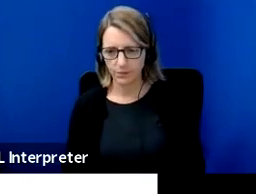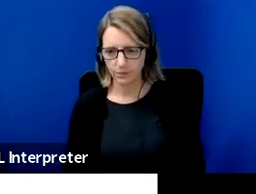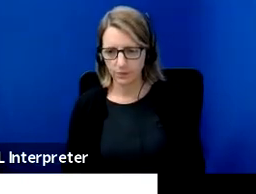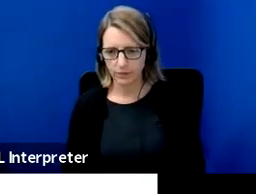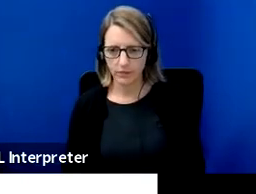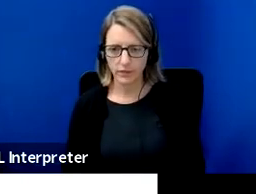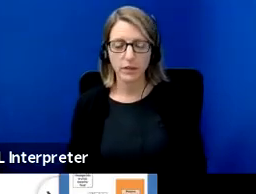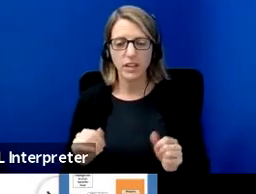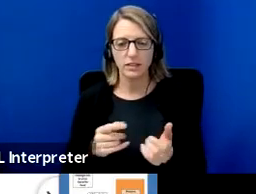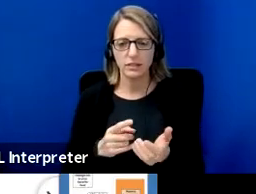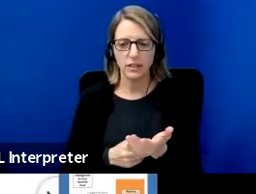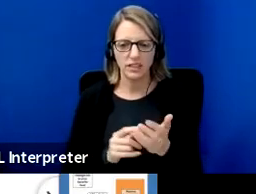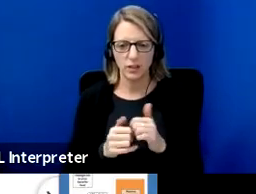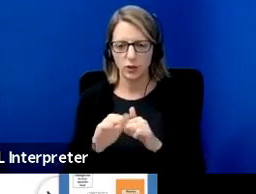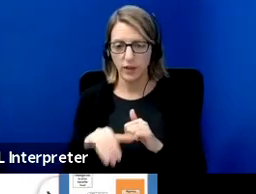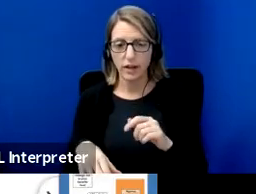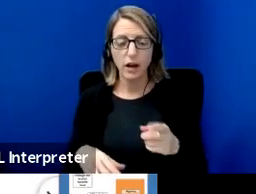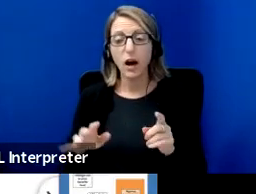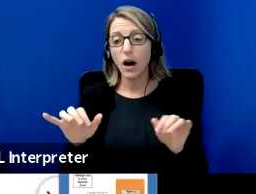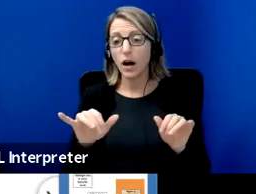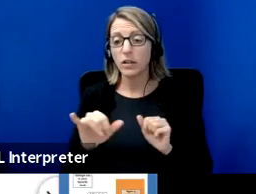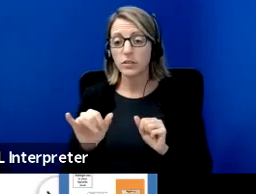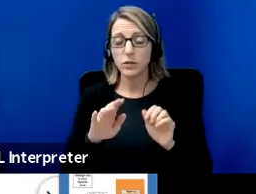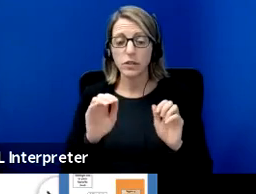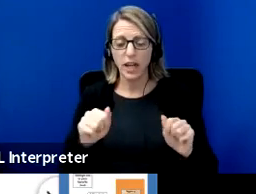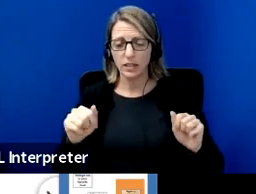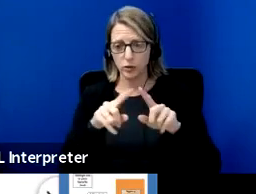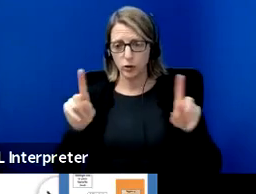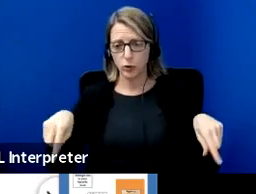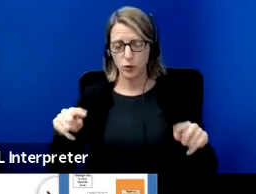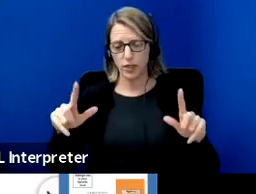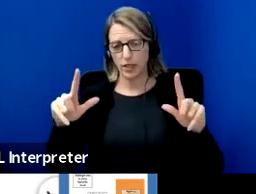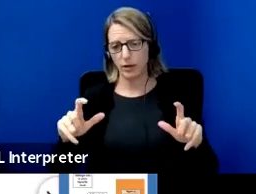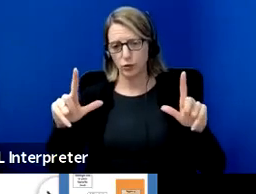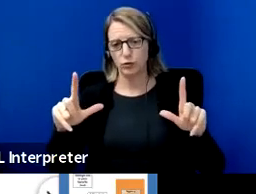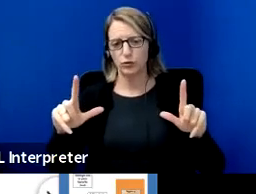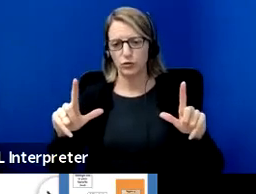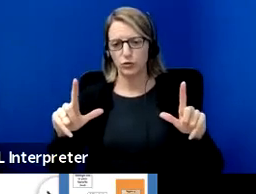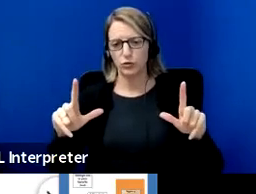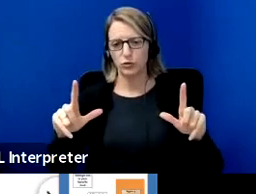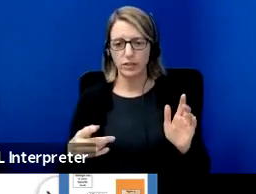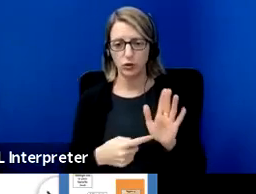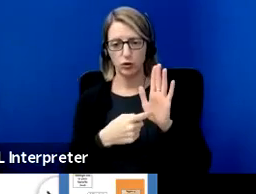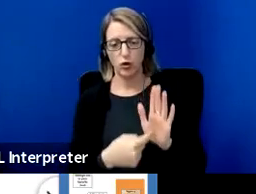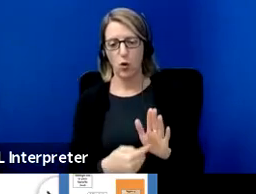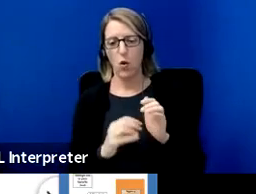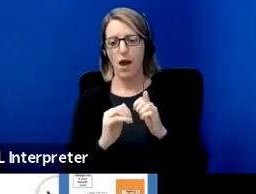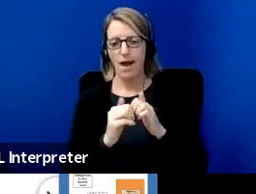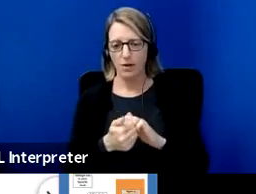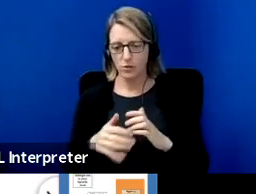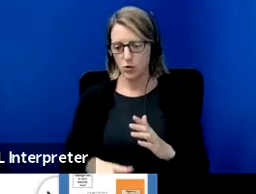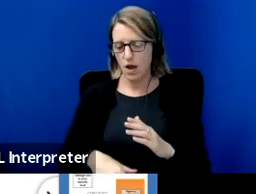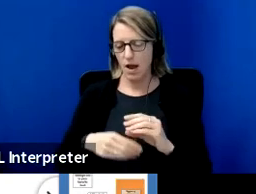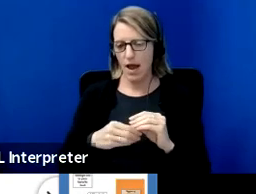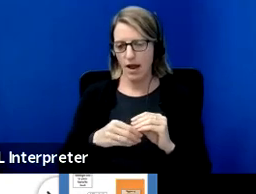that. I could also have done a screen capture and demonstrate how to add a